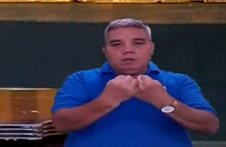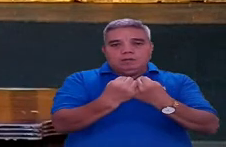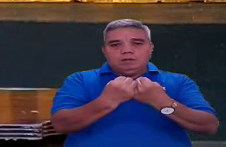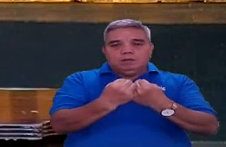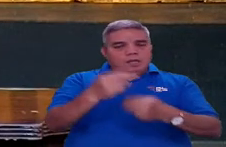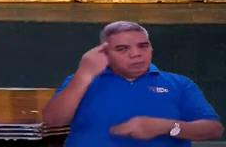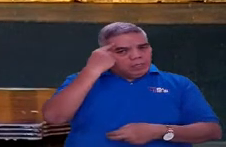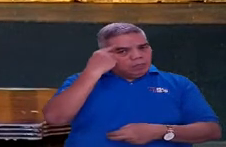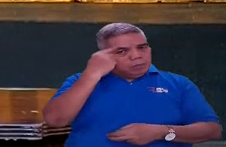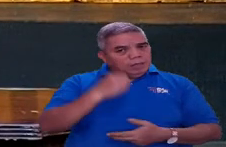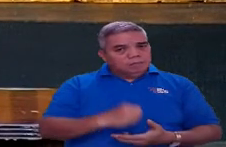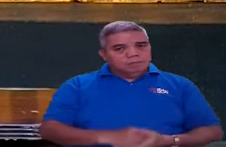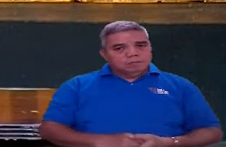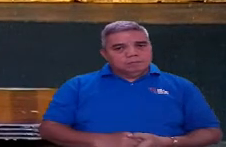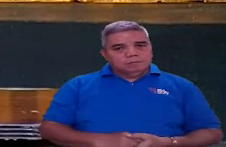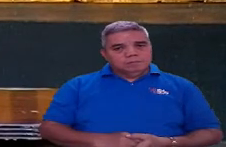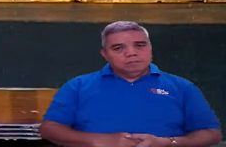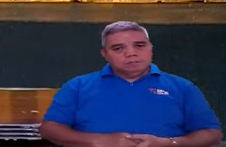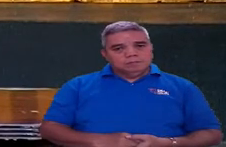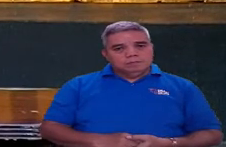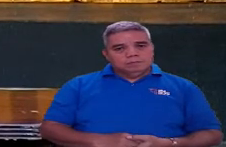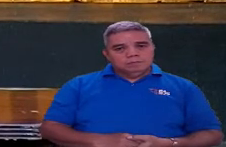Have you realized that?